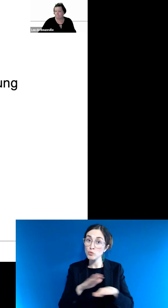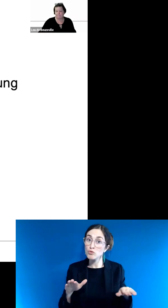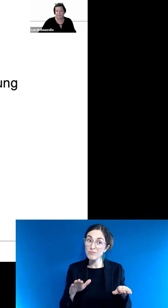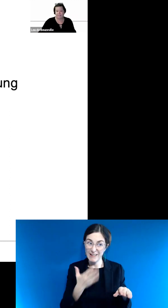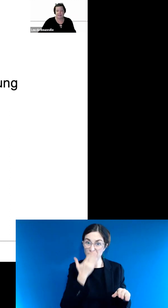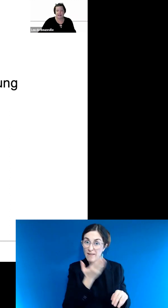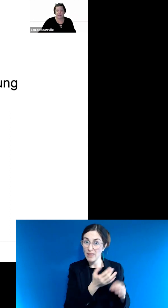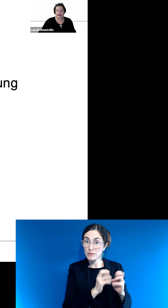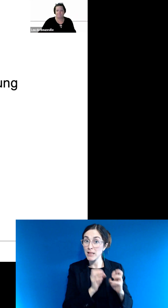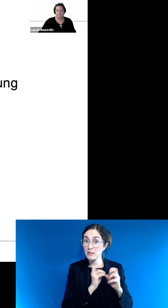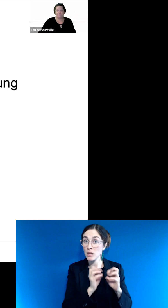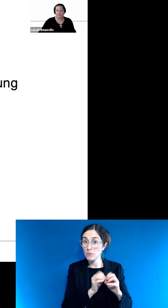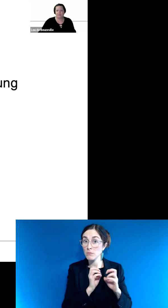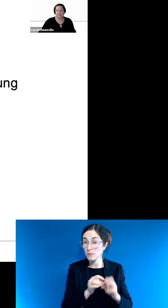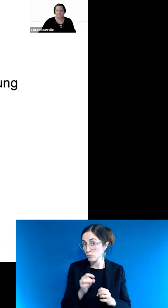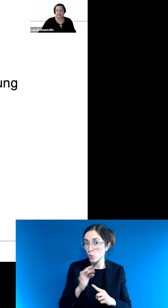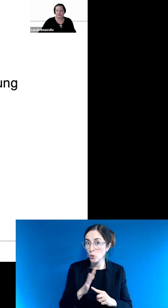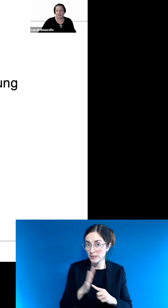often.